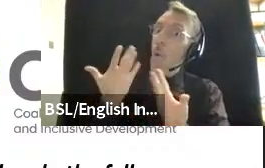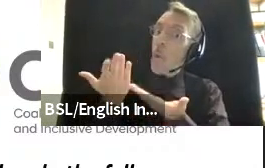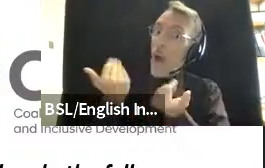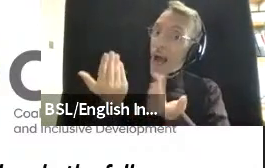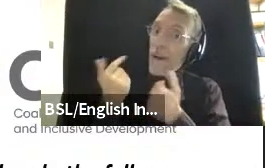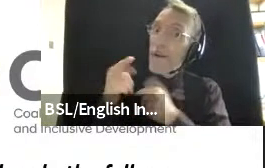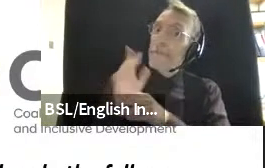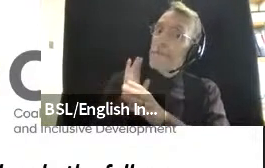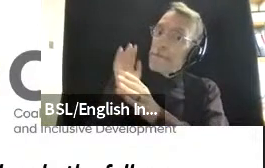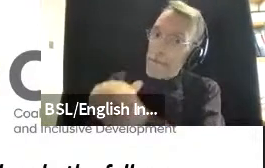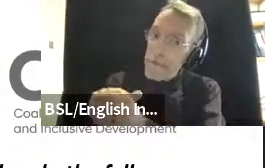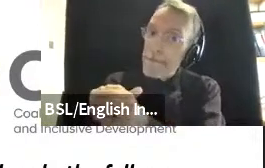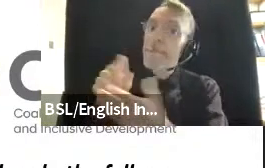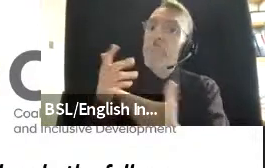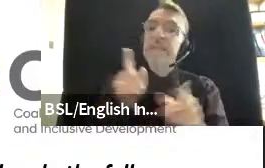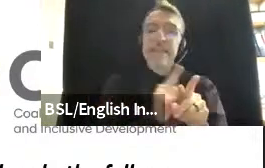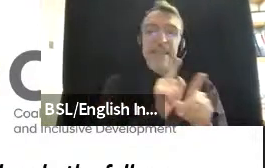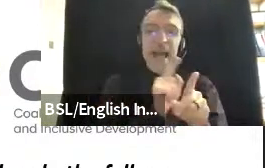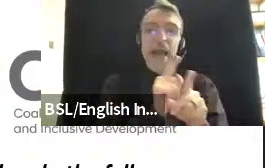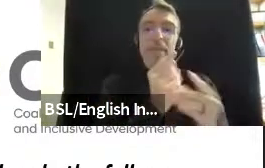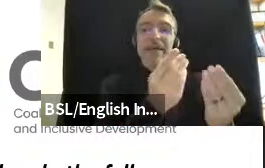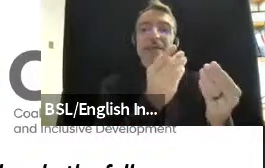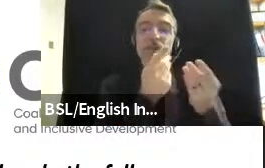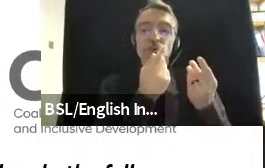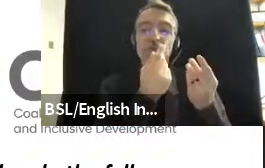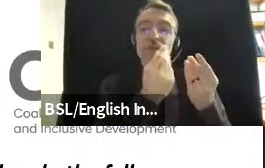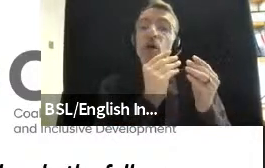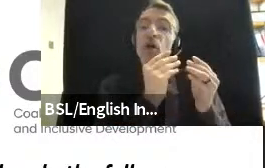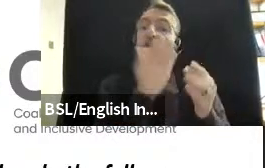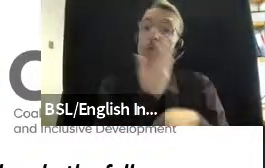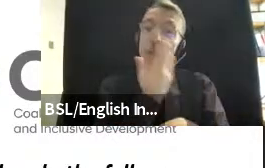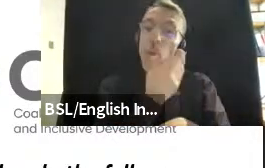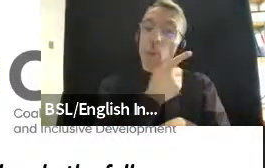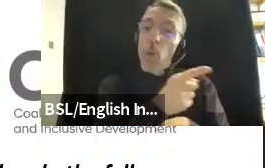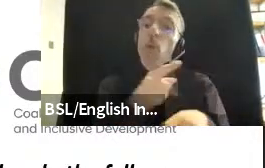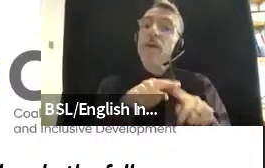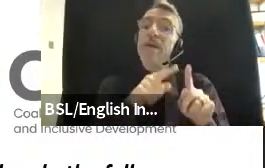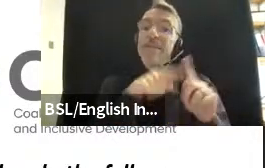experiences of schools for people with disabilities run by different religious bodies.